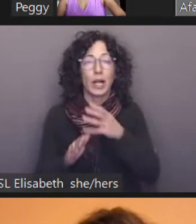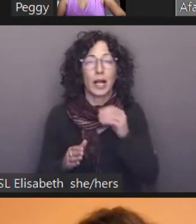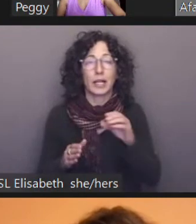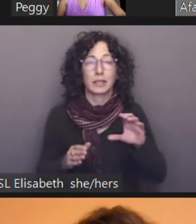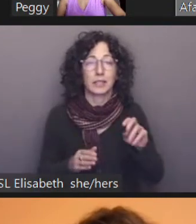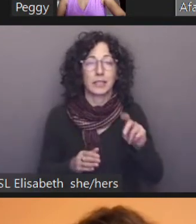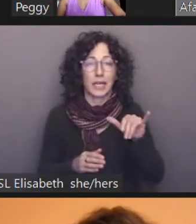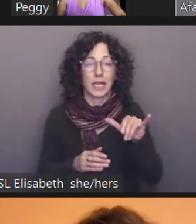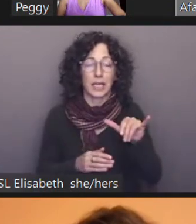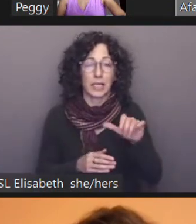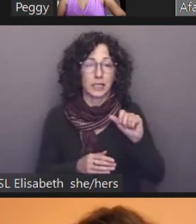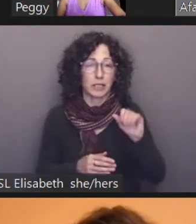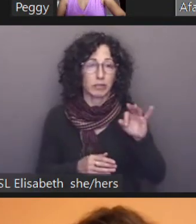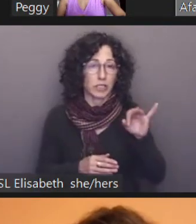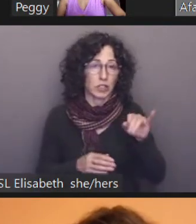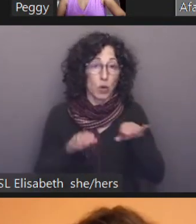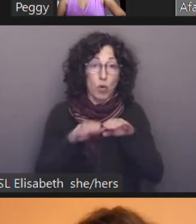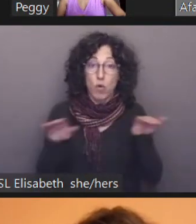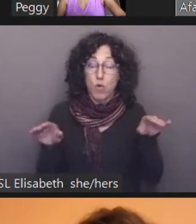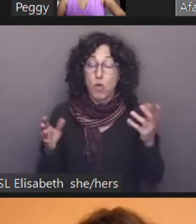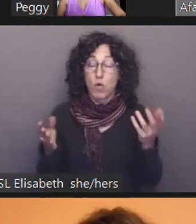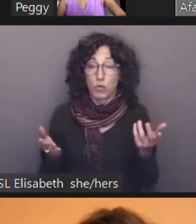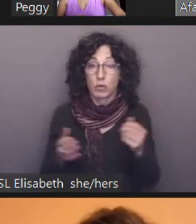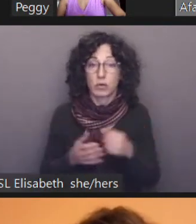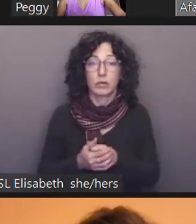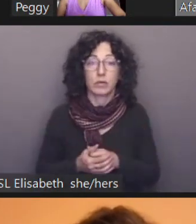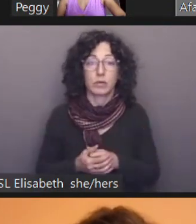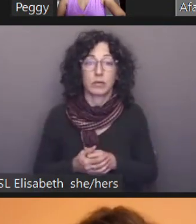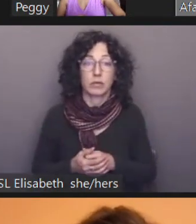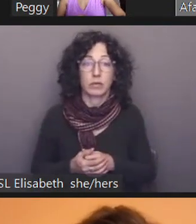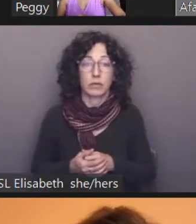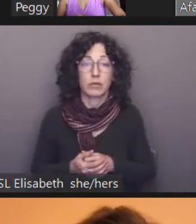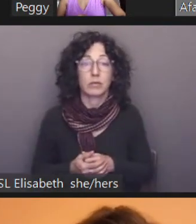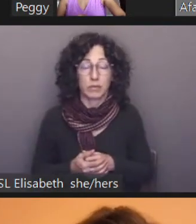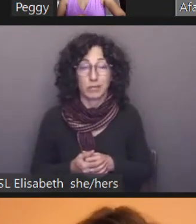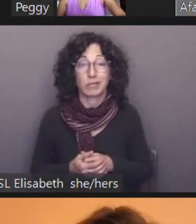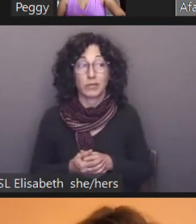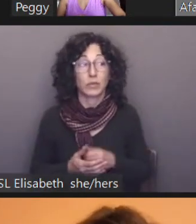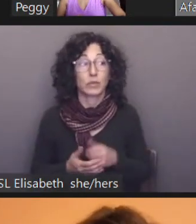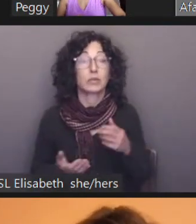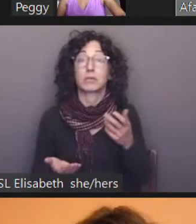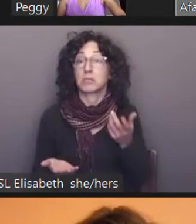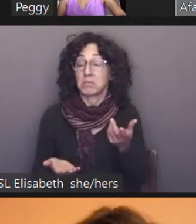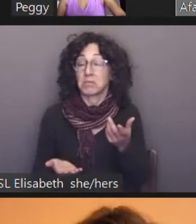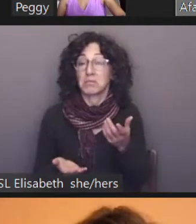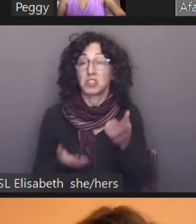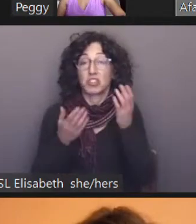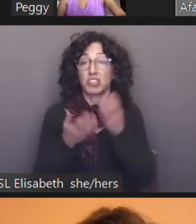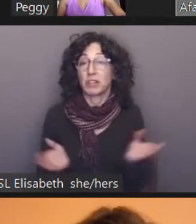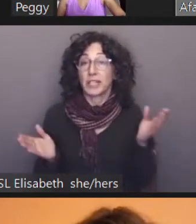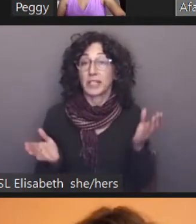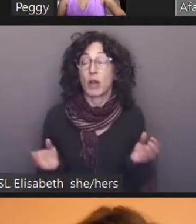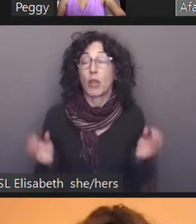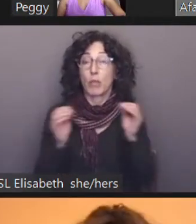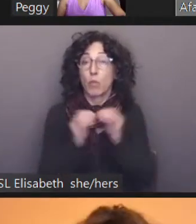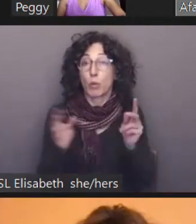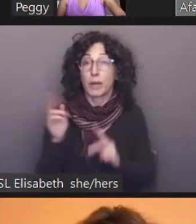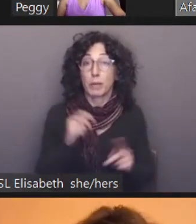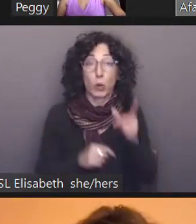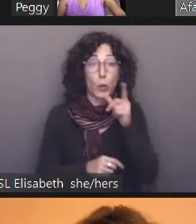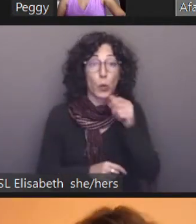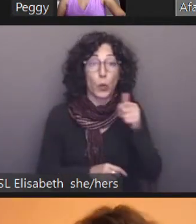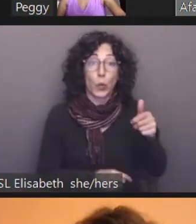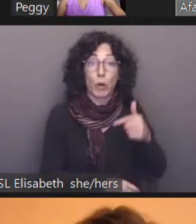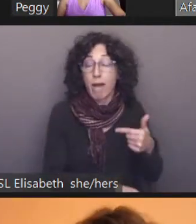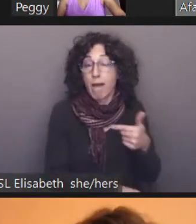know, the fewer residents in our city who are able to get infected, the more the entire